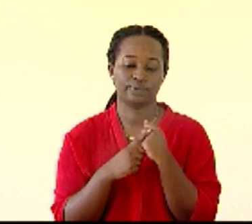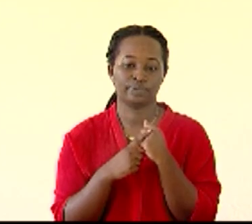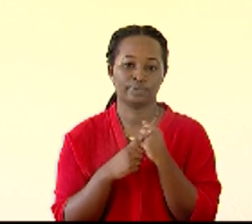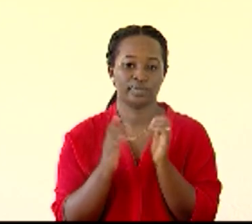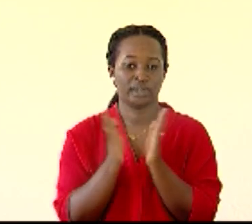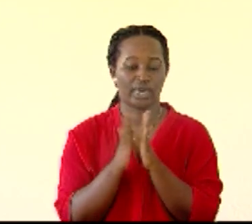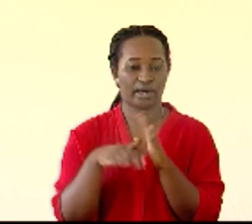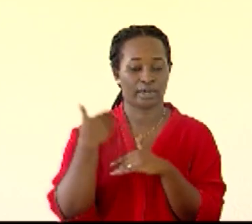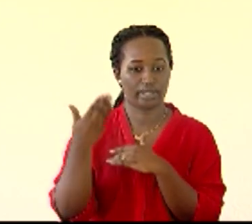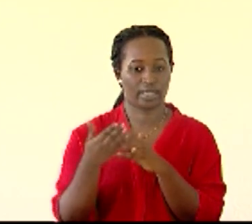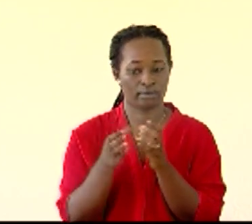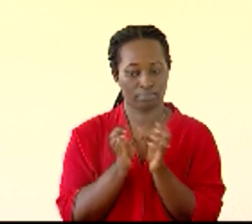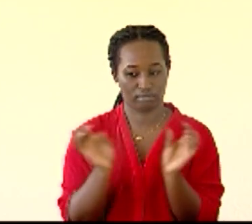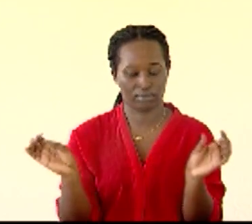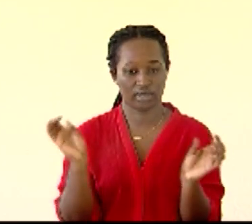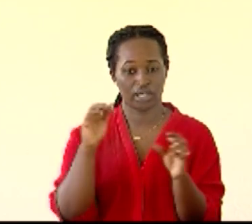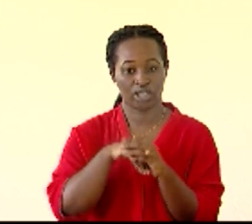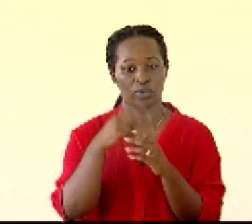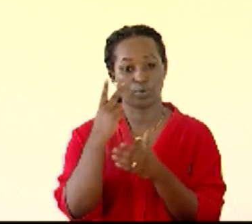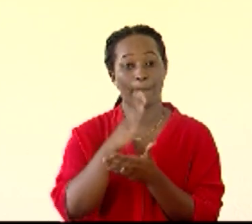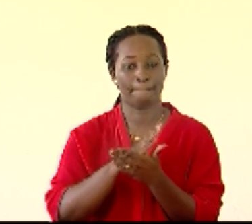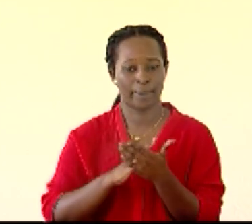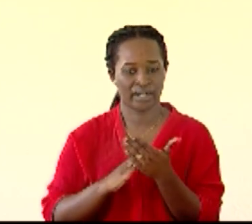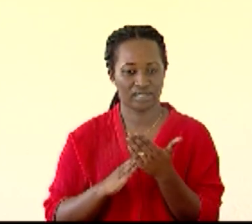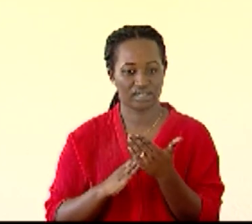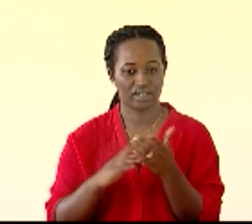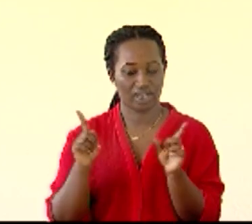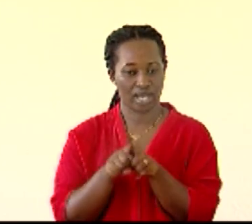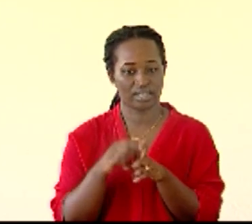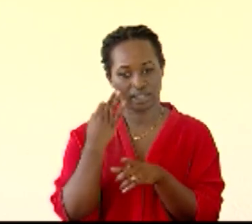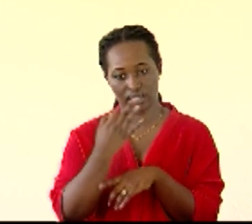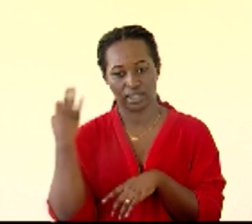And then we broke down into 2 parts as 3,3.